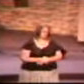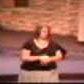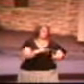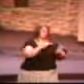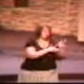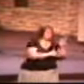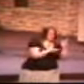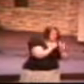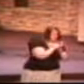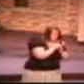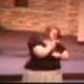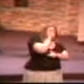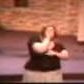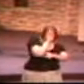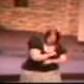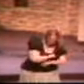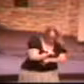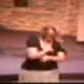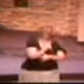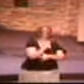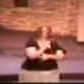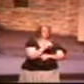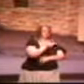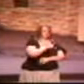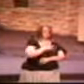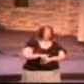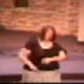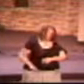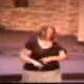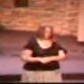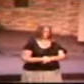Jesus is king